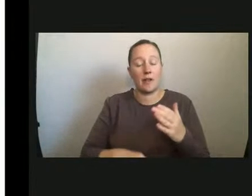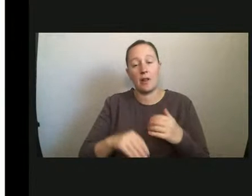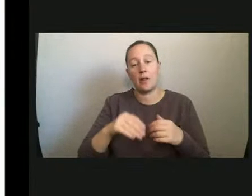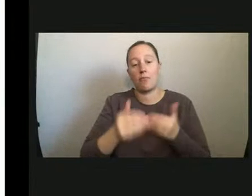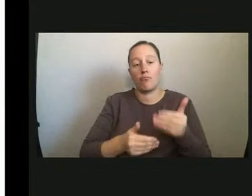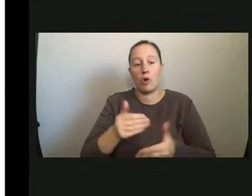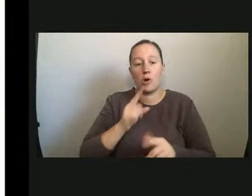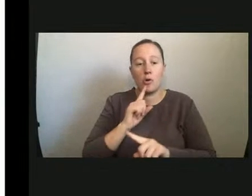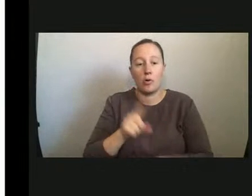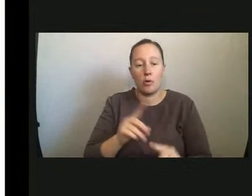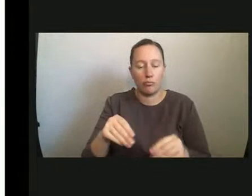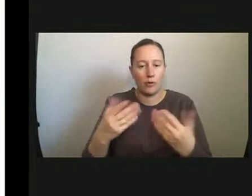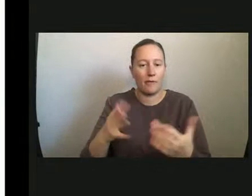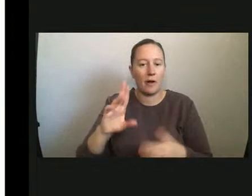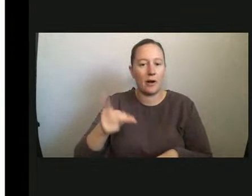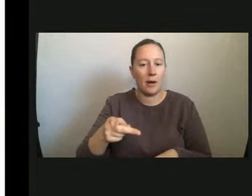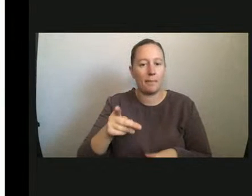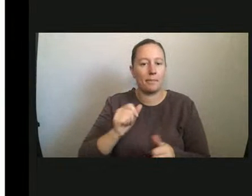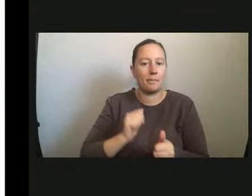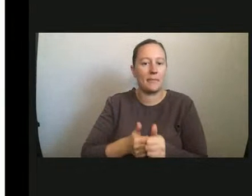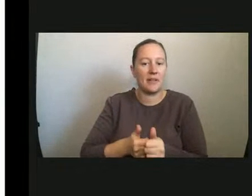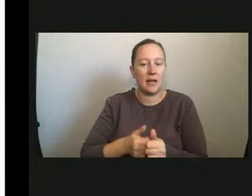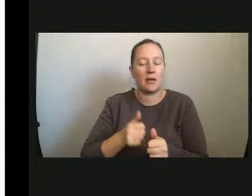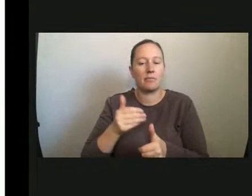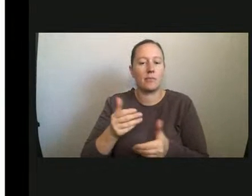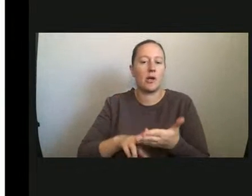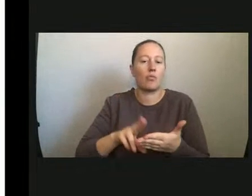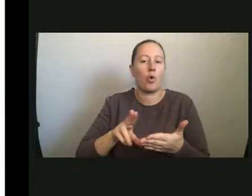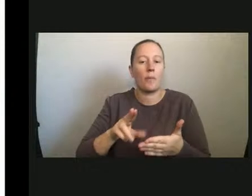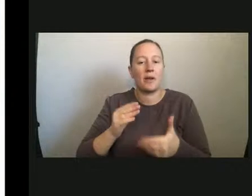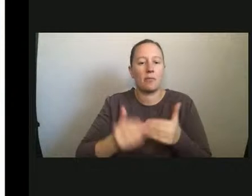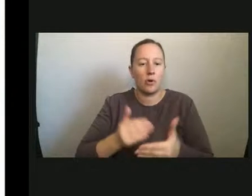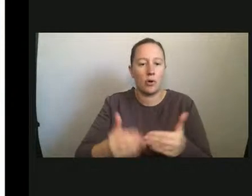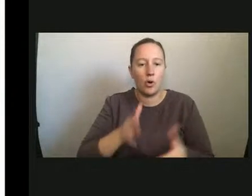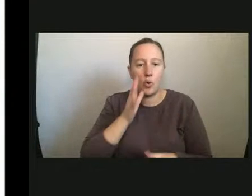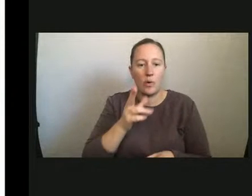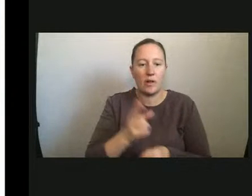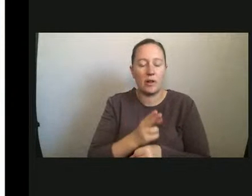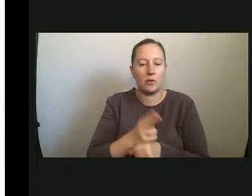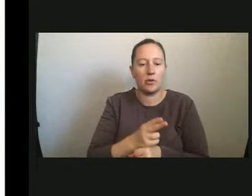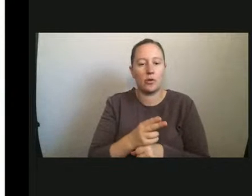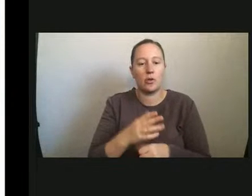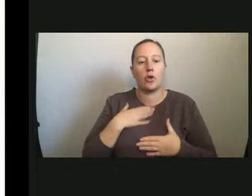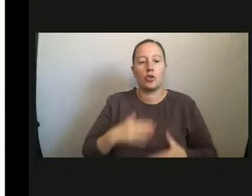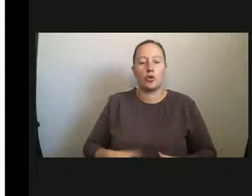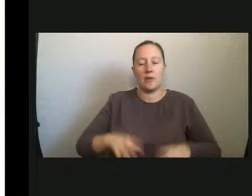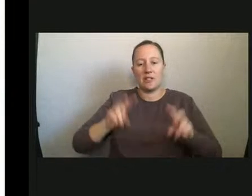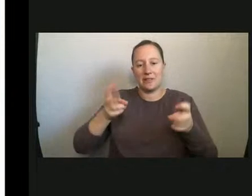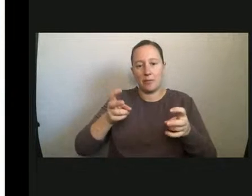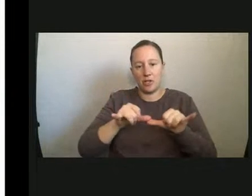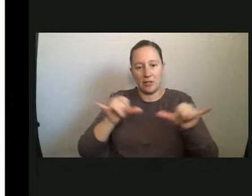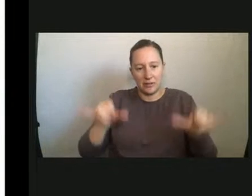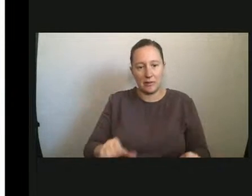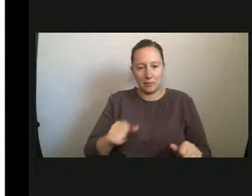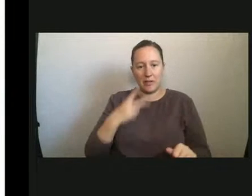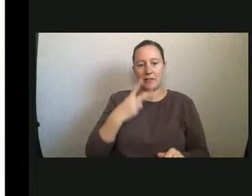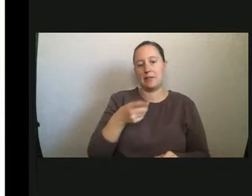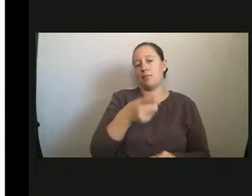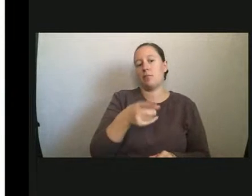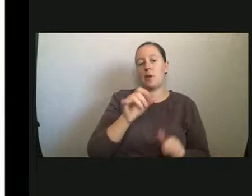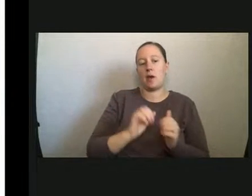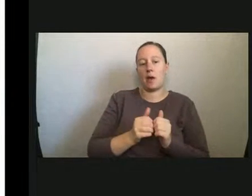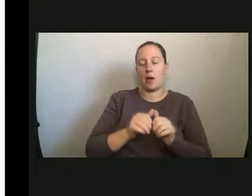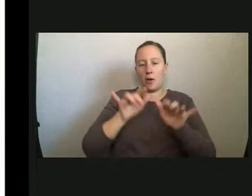and you provide us those updates on enrollment progress, you'll be using our human subject system. You can see the screen here for submitting